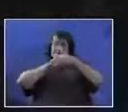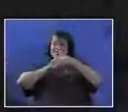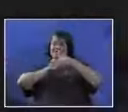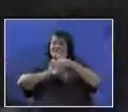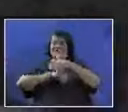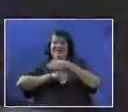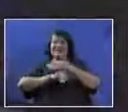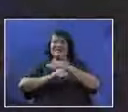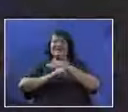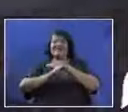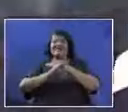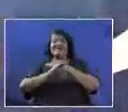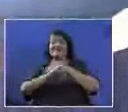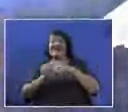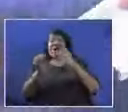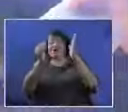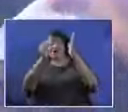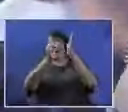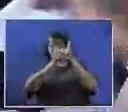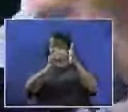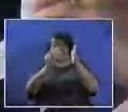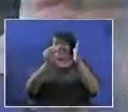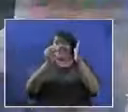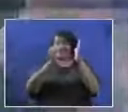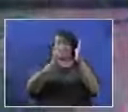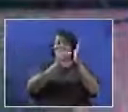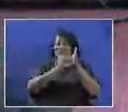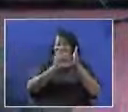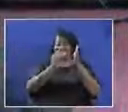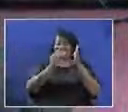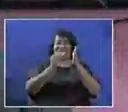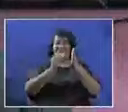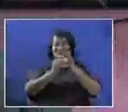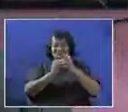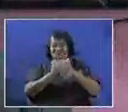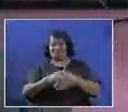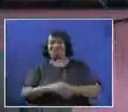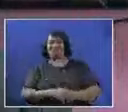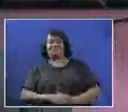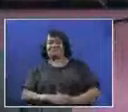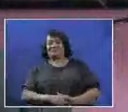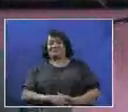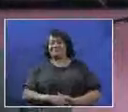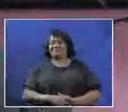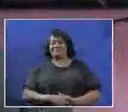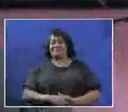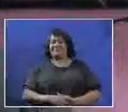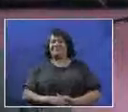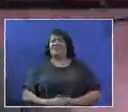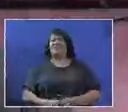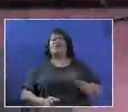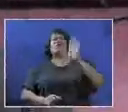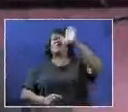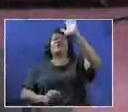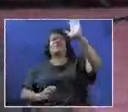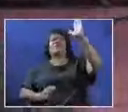come in. One more time before we move on to the next song.